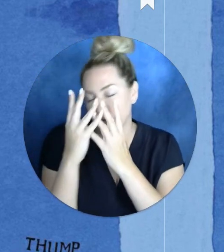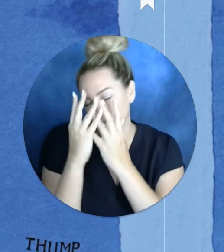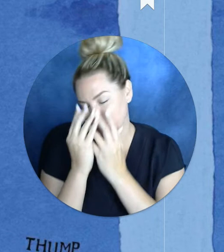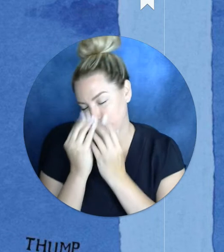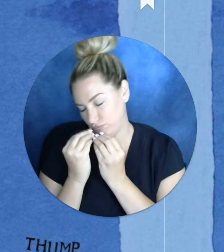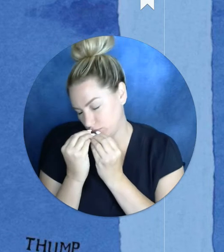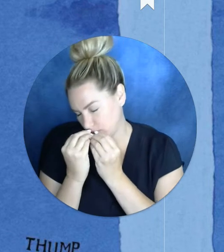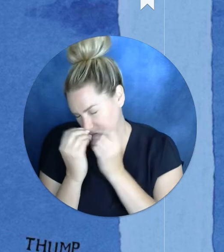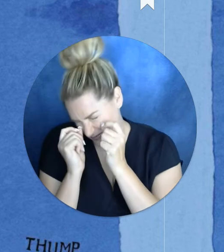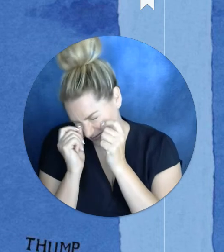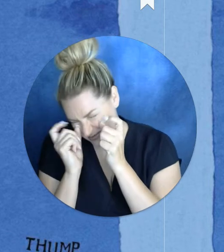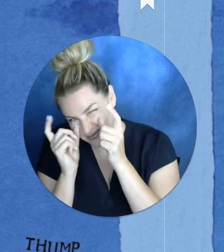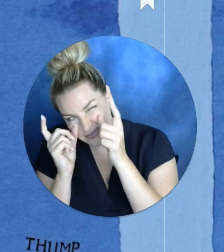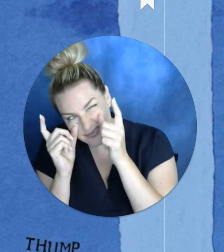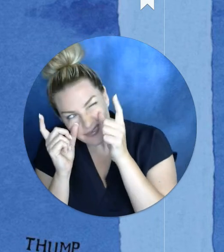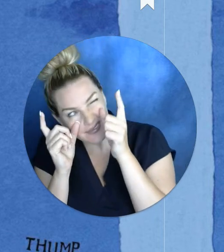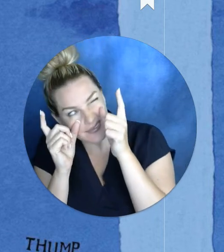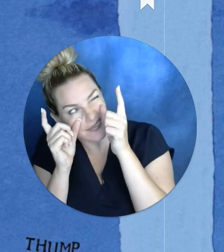burrow.